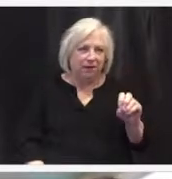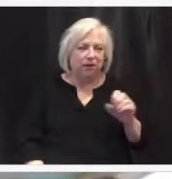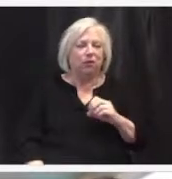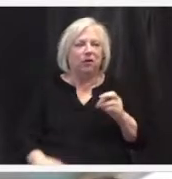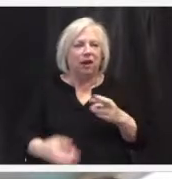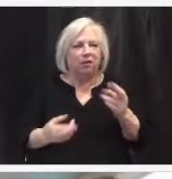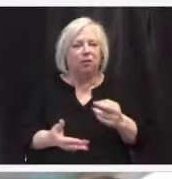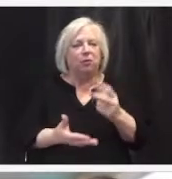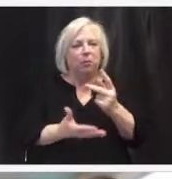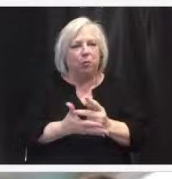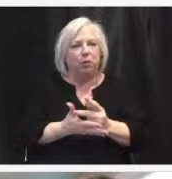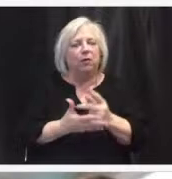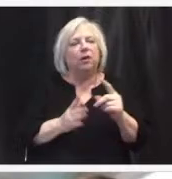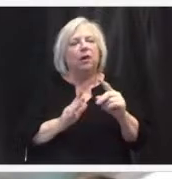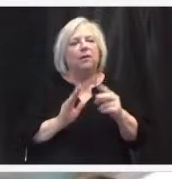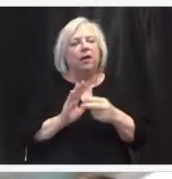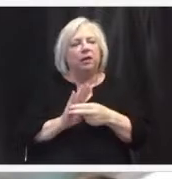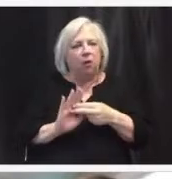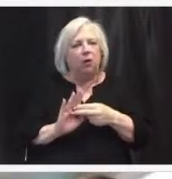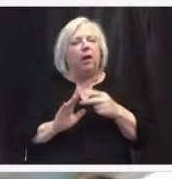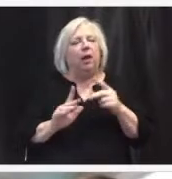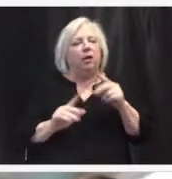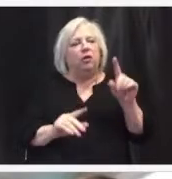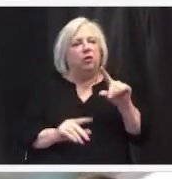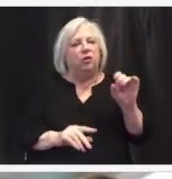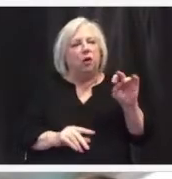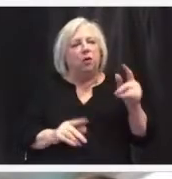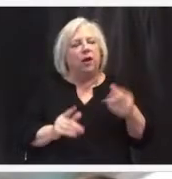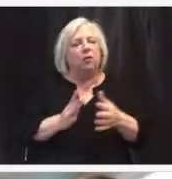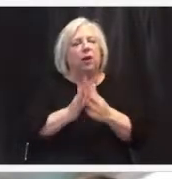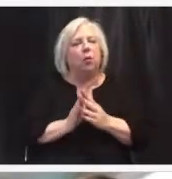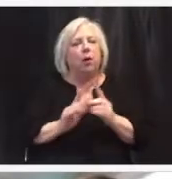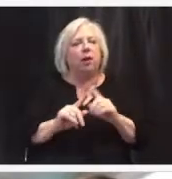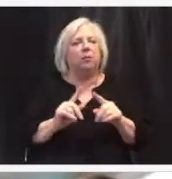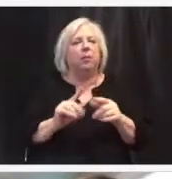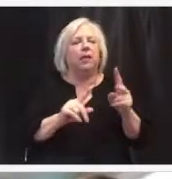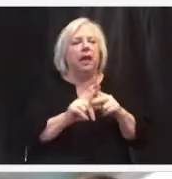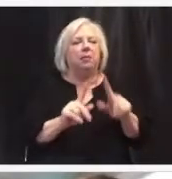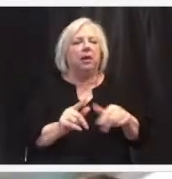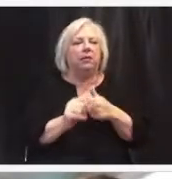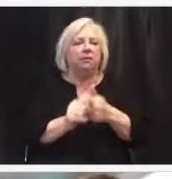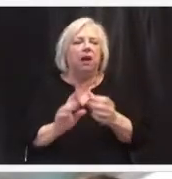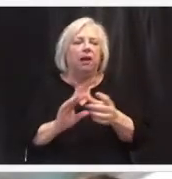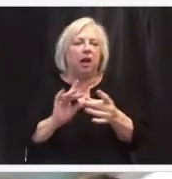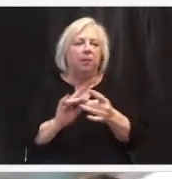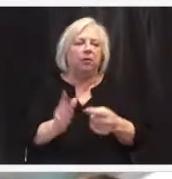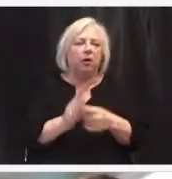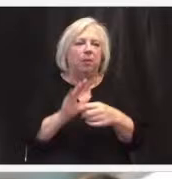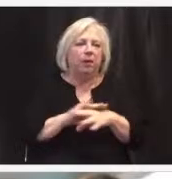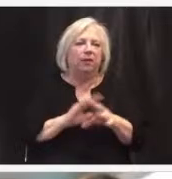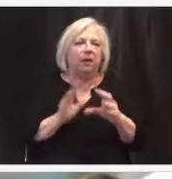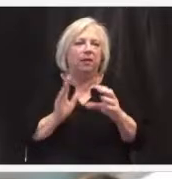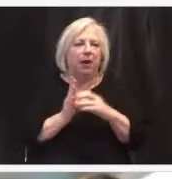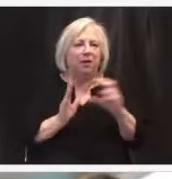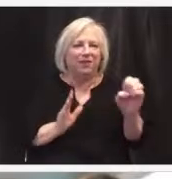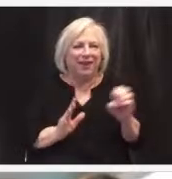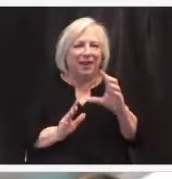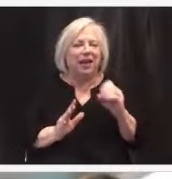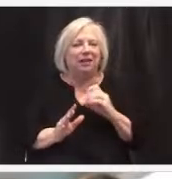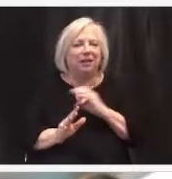of the PDC zoning request, subject to compliance with the comments and conditions noted in paragraph E and the staff analysis of the agenda staff